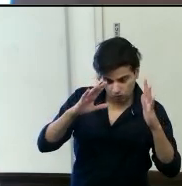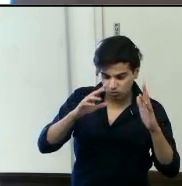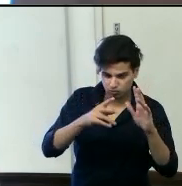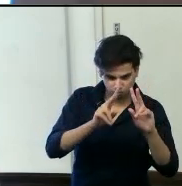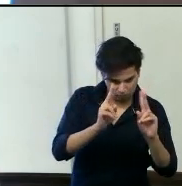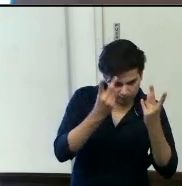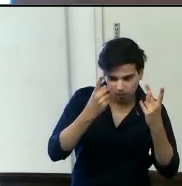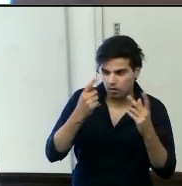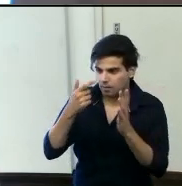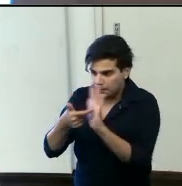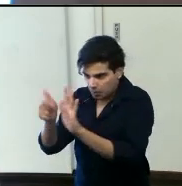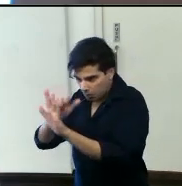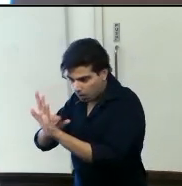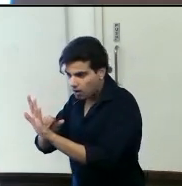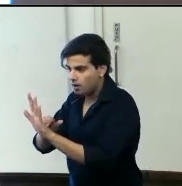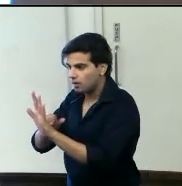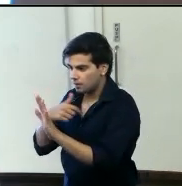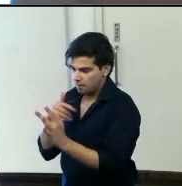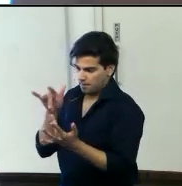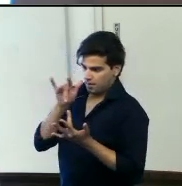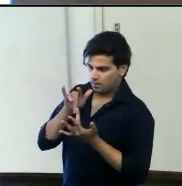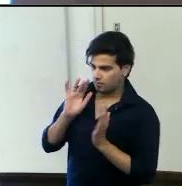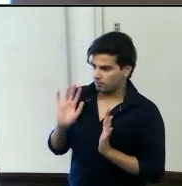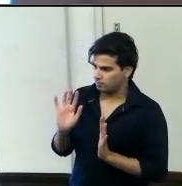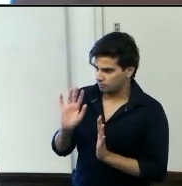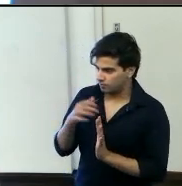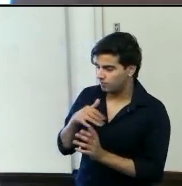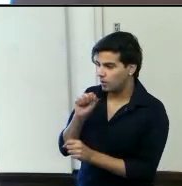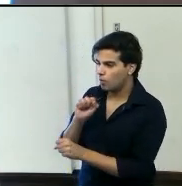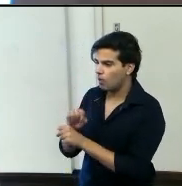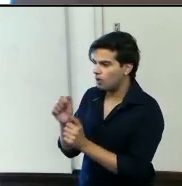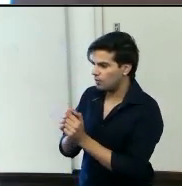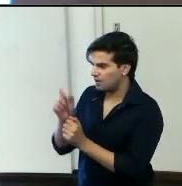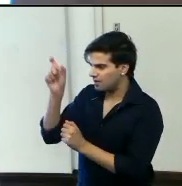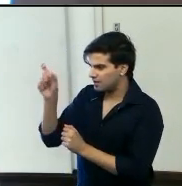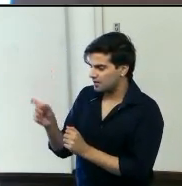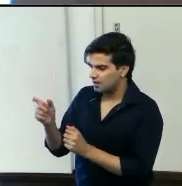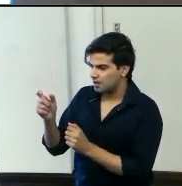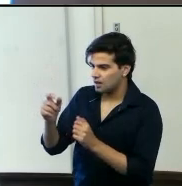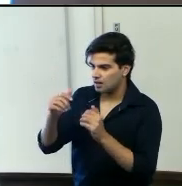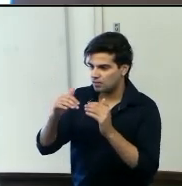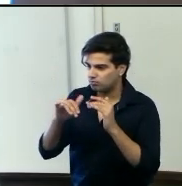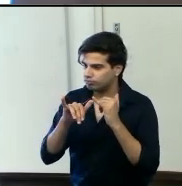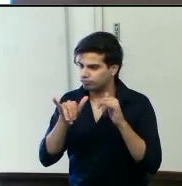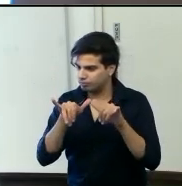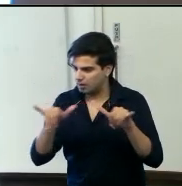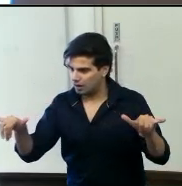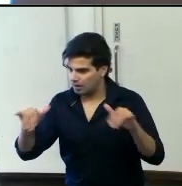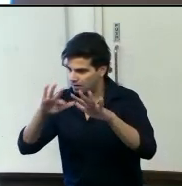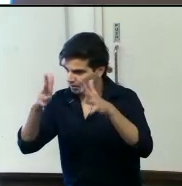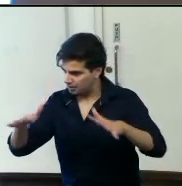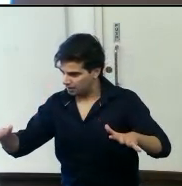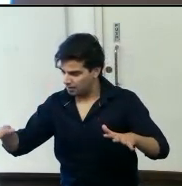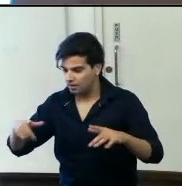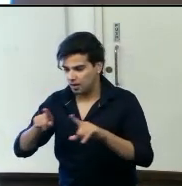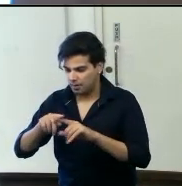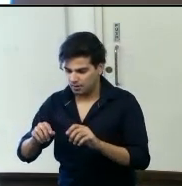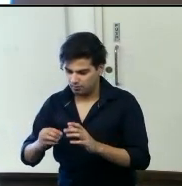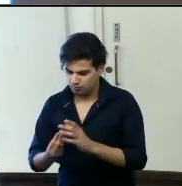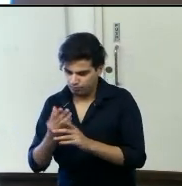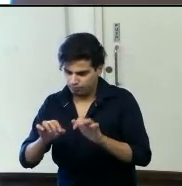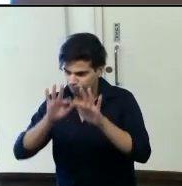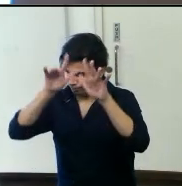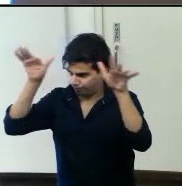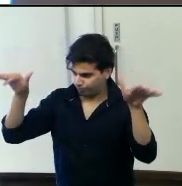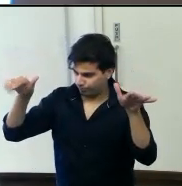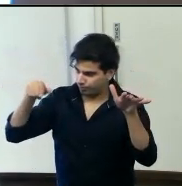can be made, and the in between. Like there is one work where there is a sense of landscape. Let's say I make a tree form and then keep it there, then you have